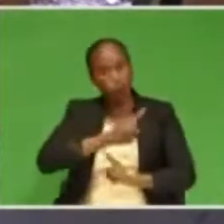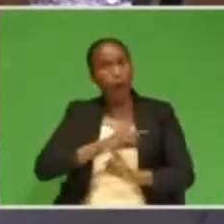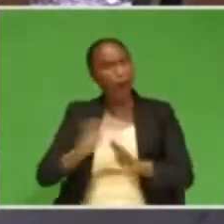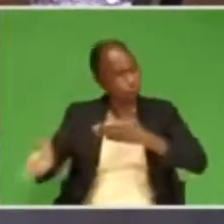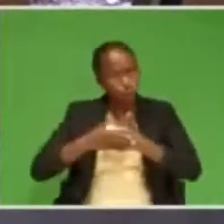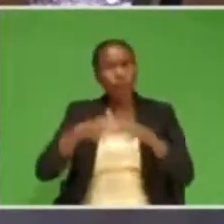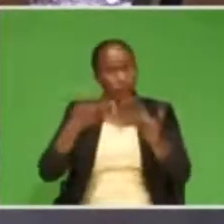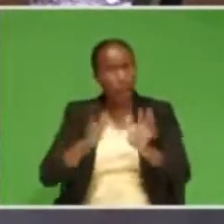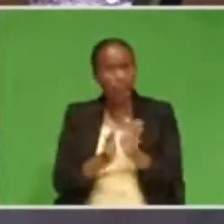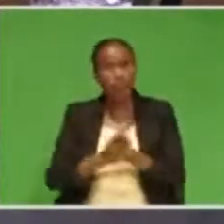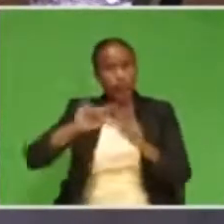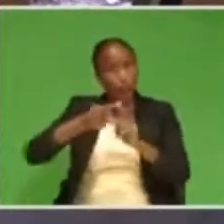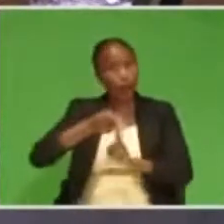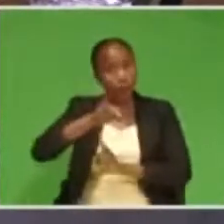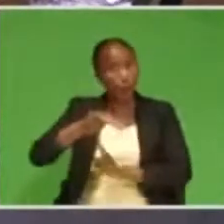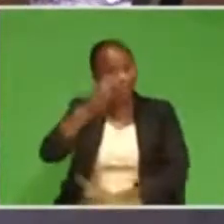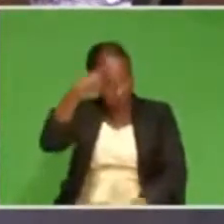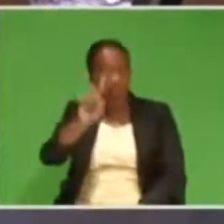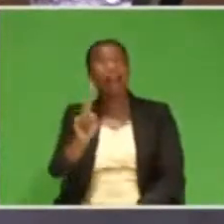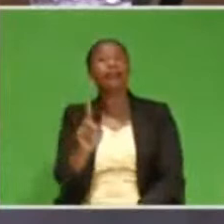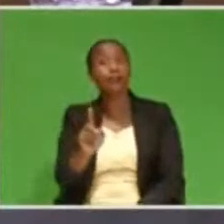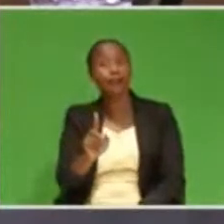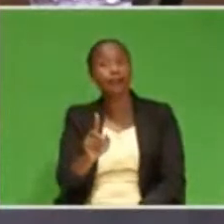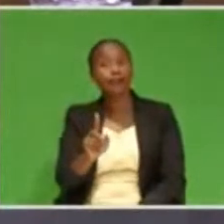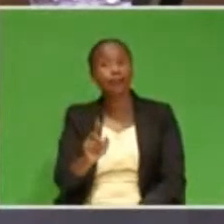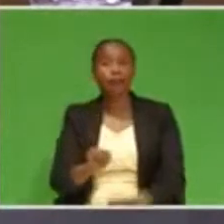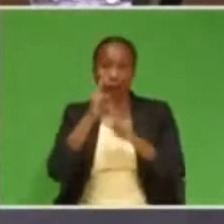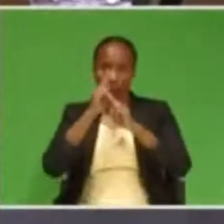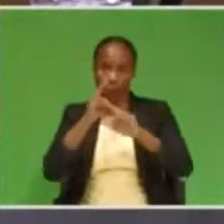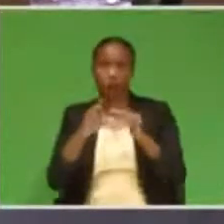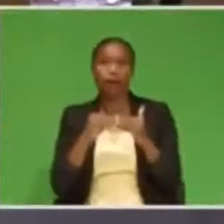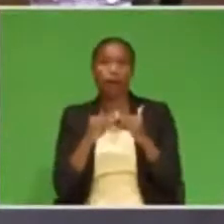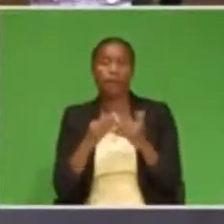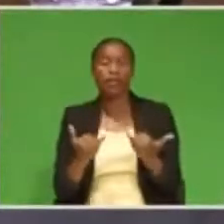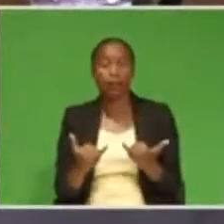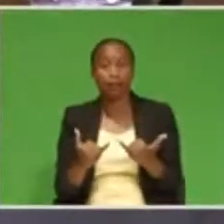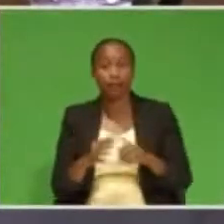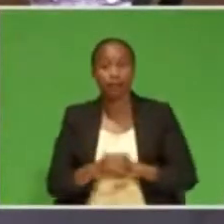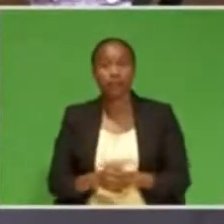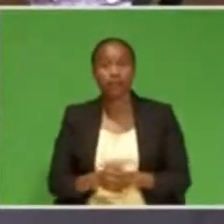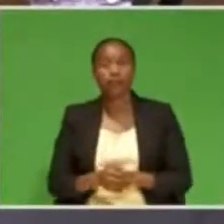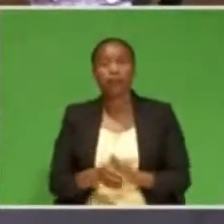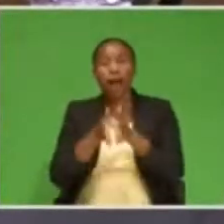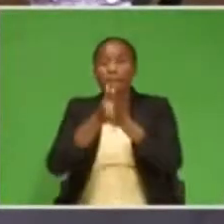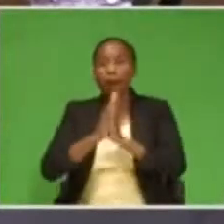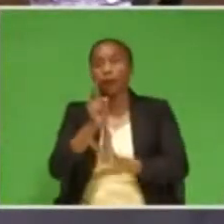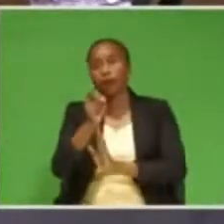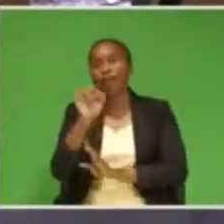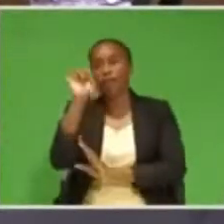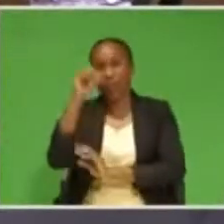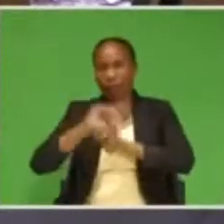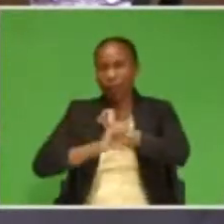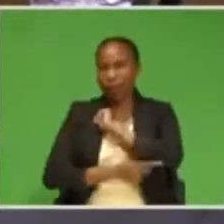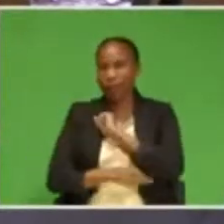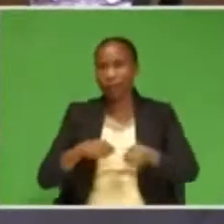order, right? Now, honorable members, I request you for the last time now,